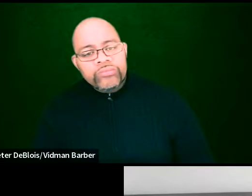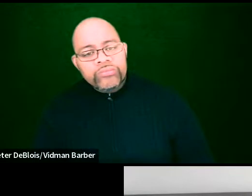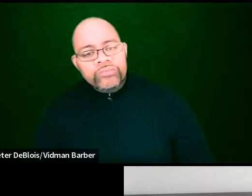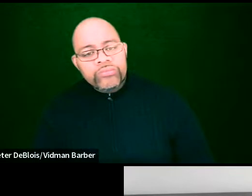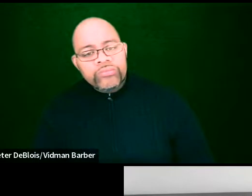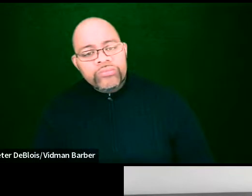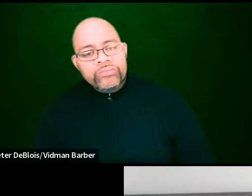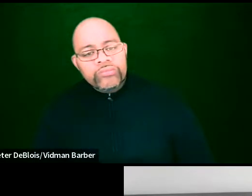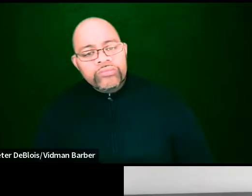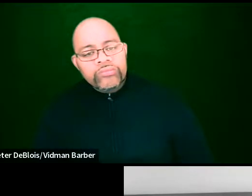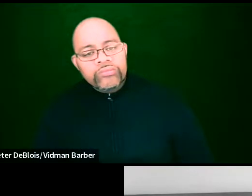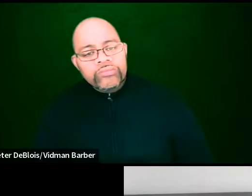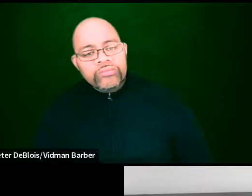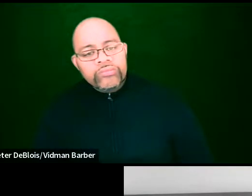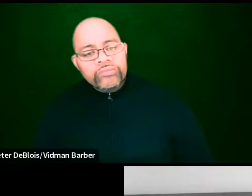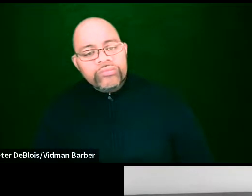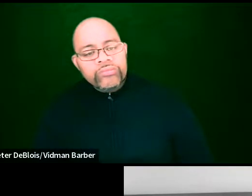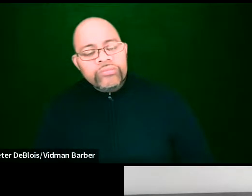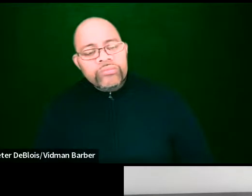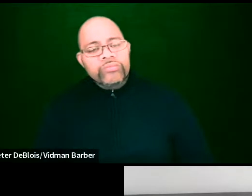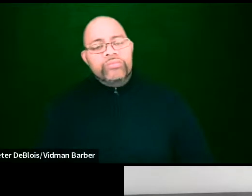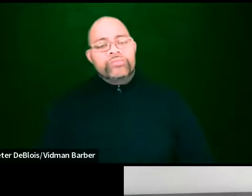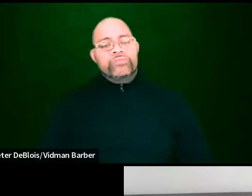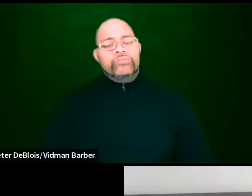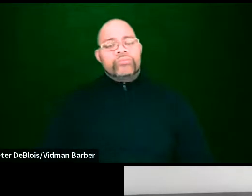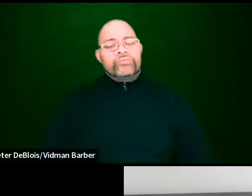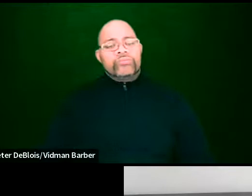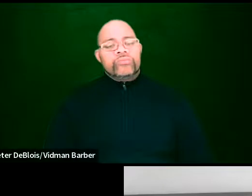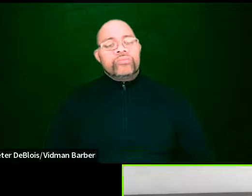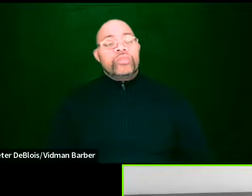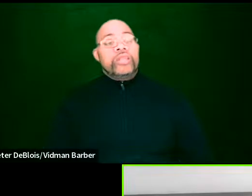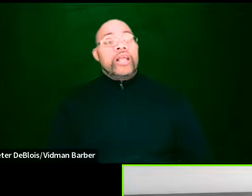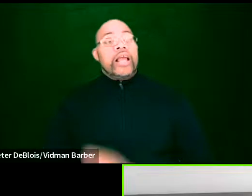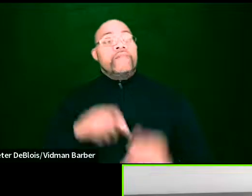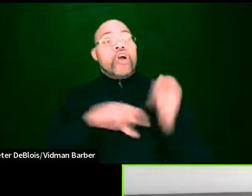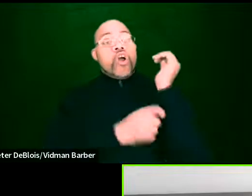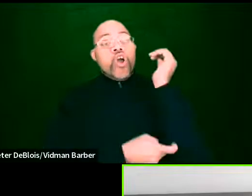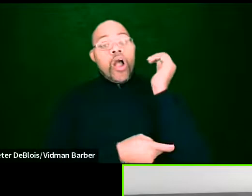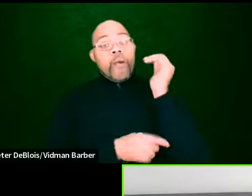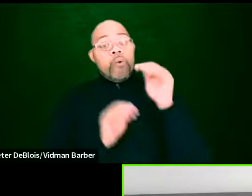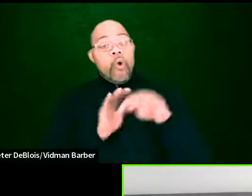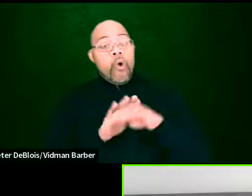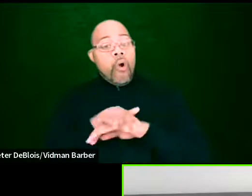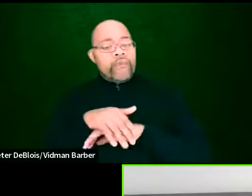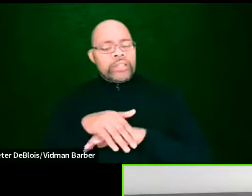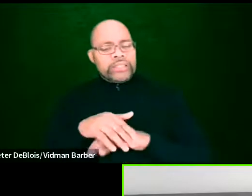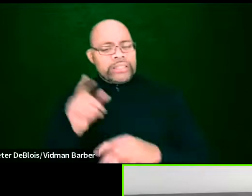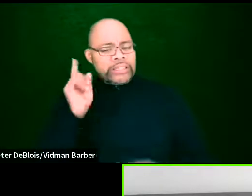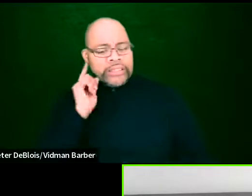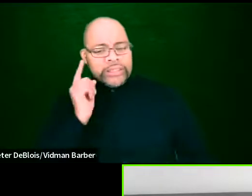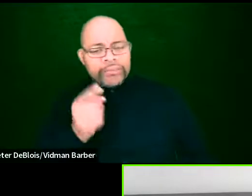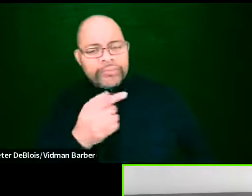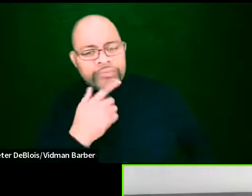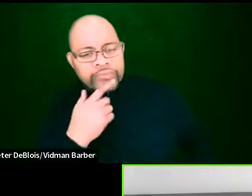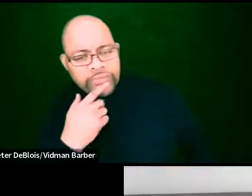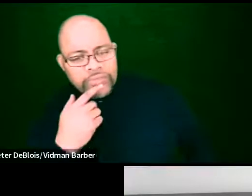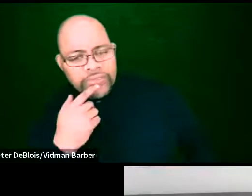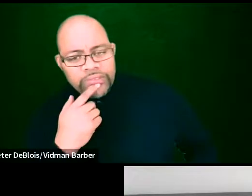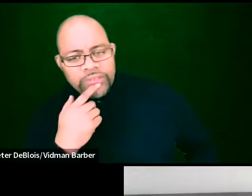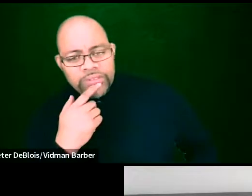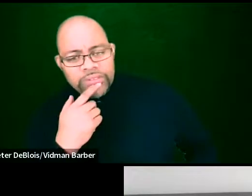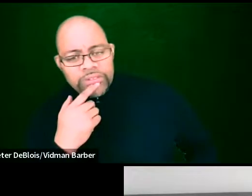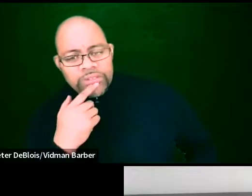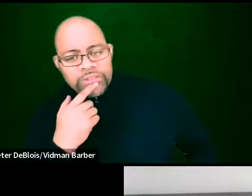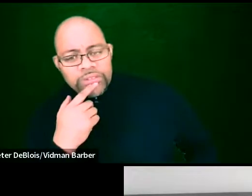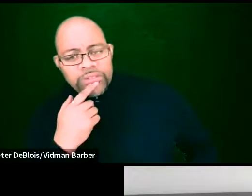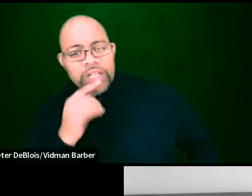To make sure your trash can isn't overflowing full of garbage or water.